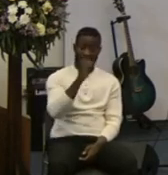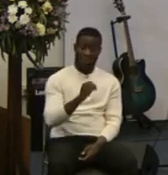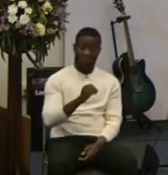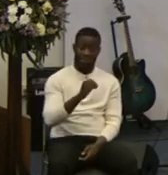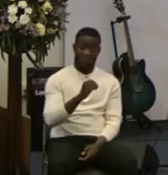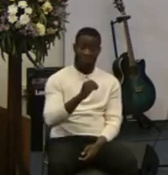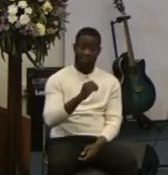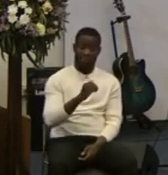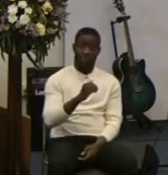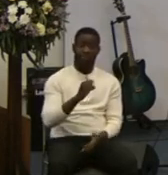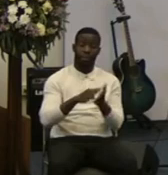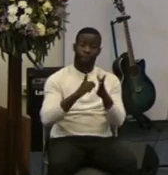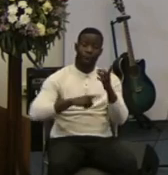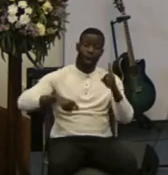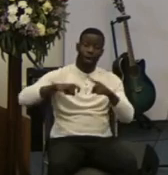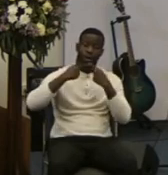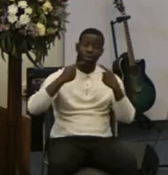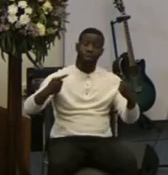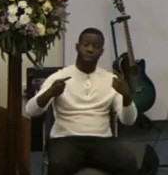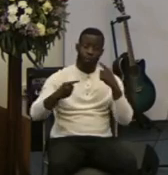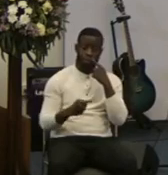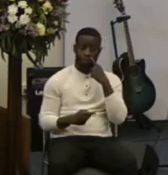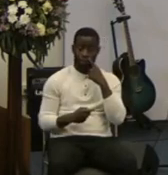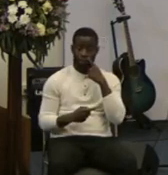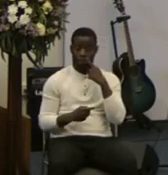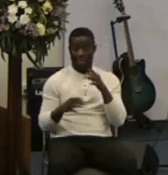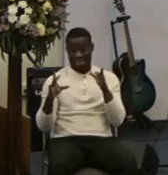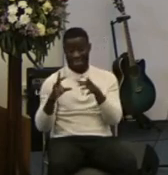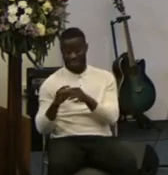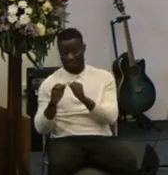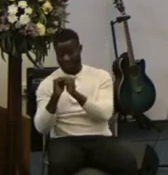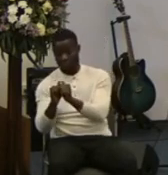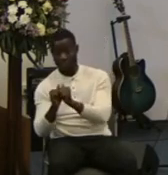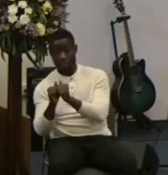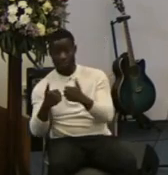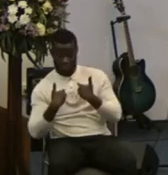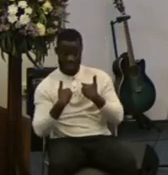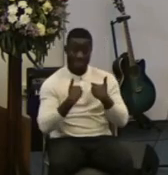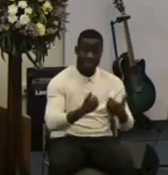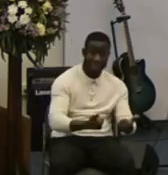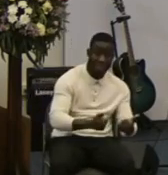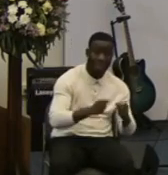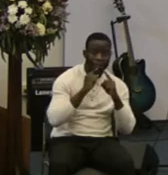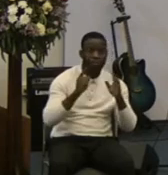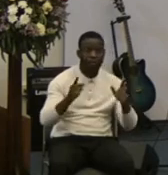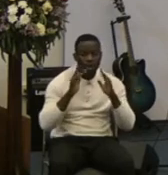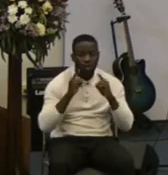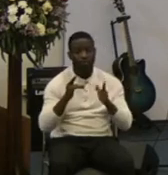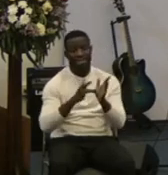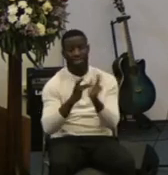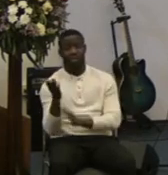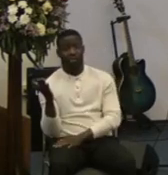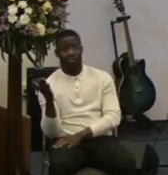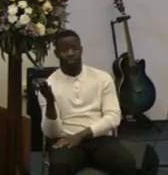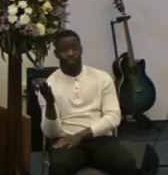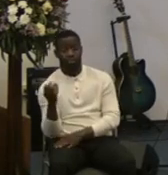31% of Mark's gospel is devoted to the healing miracles of